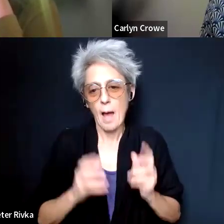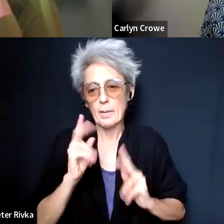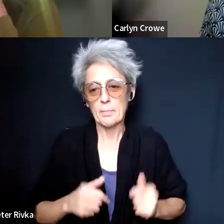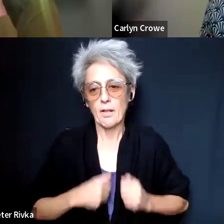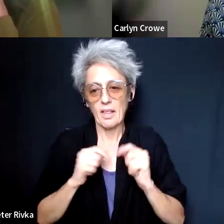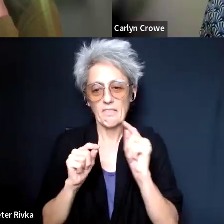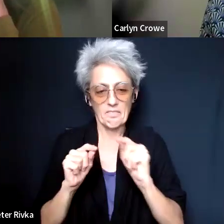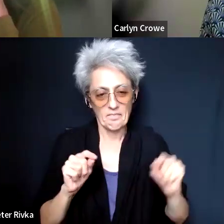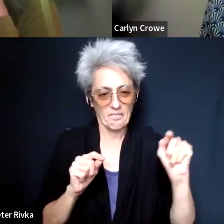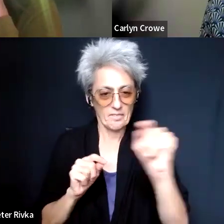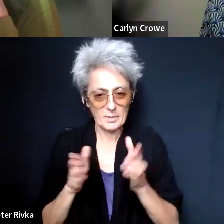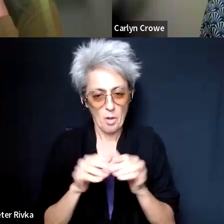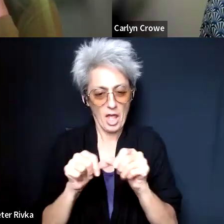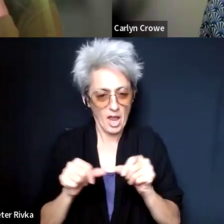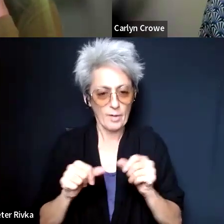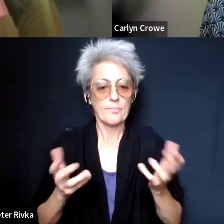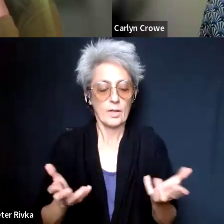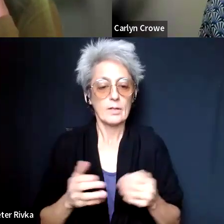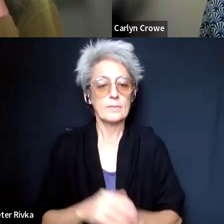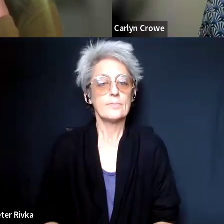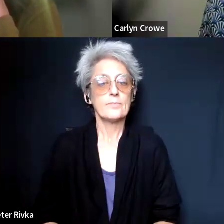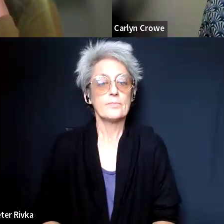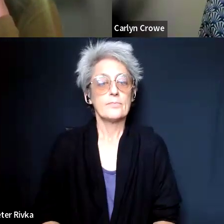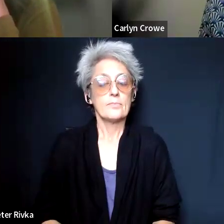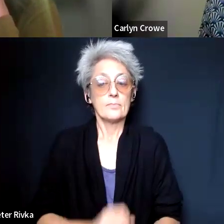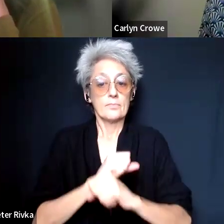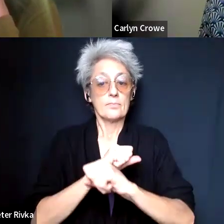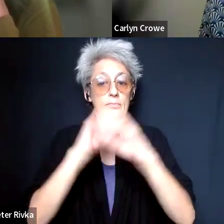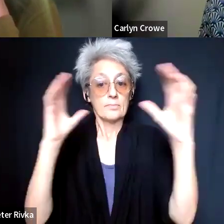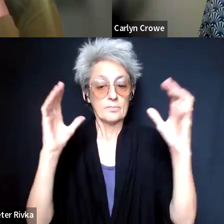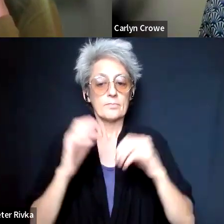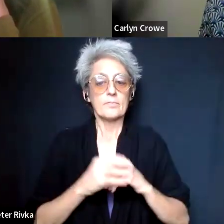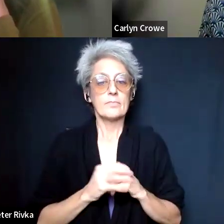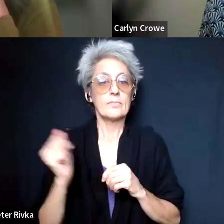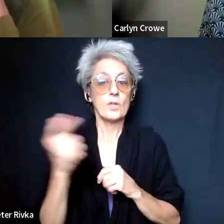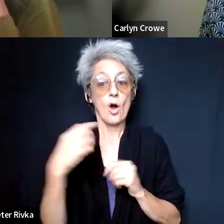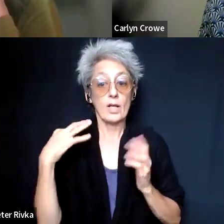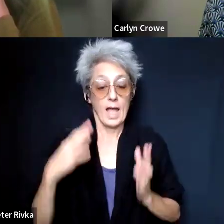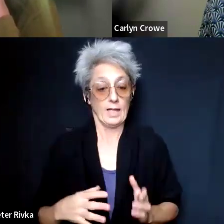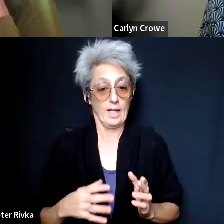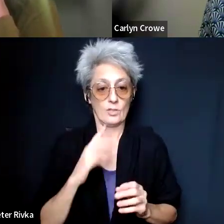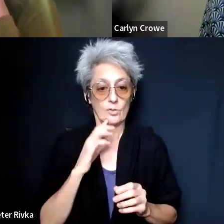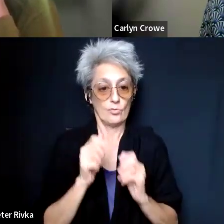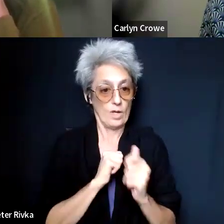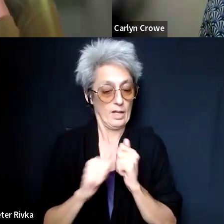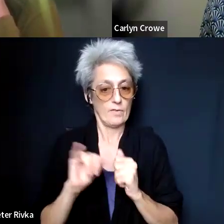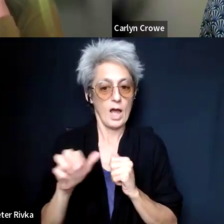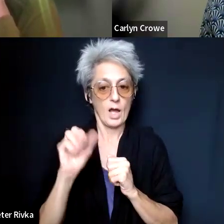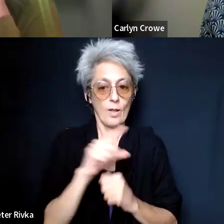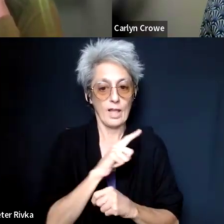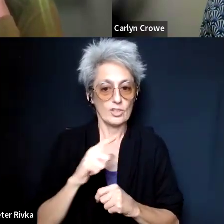So the idea is to have all candidates for office for the Iowa legislature were